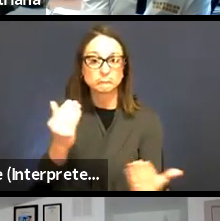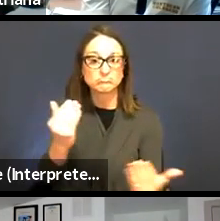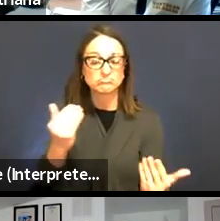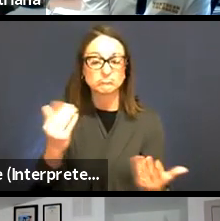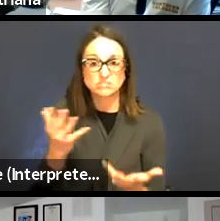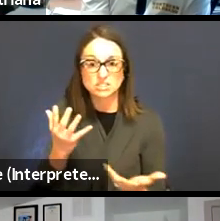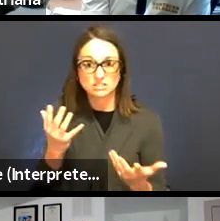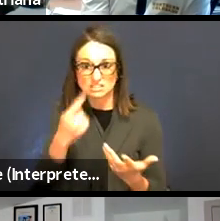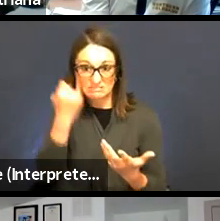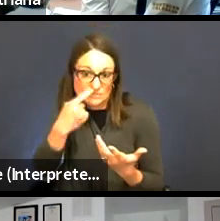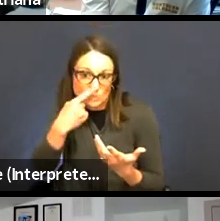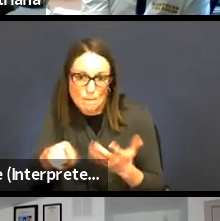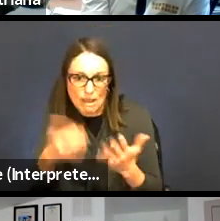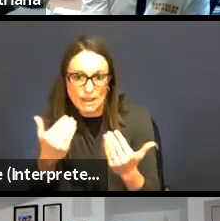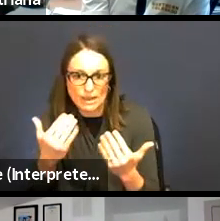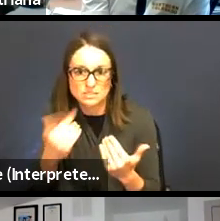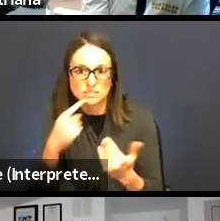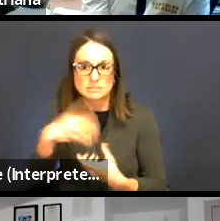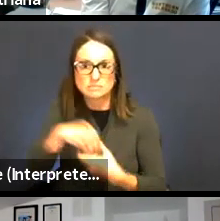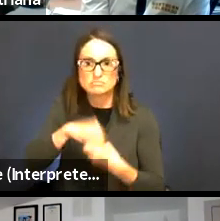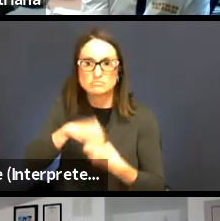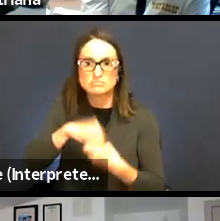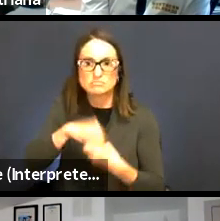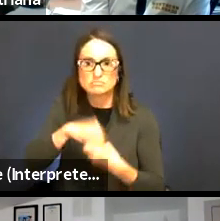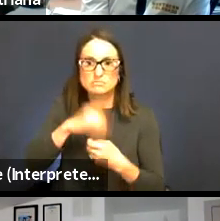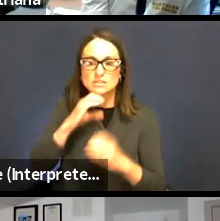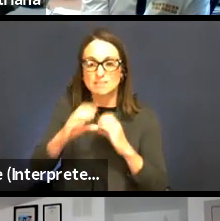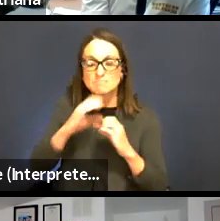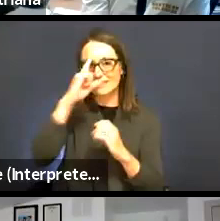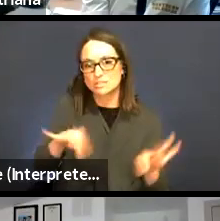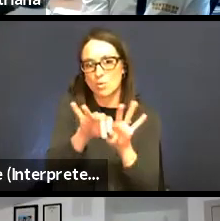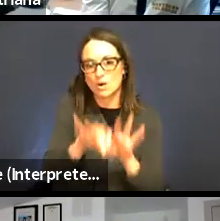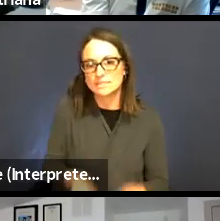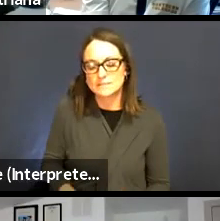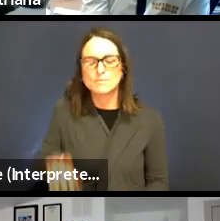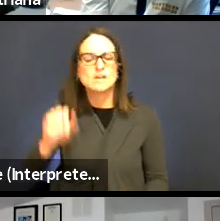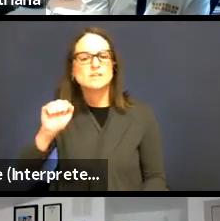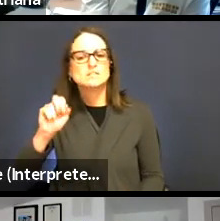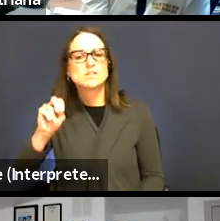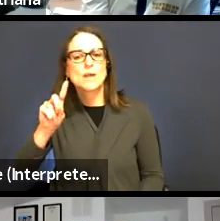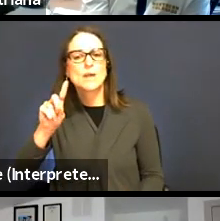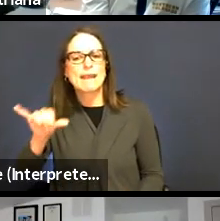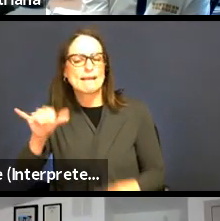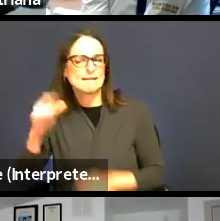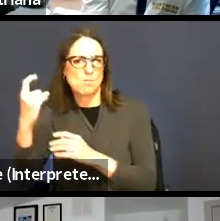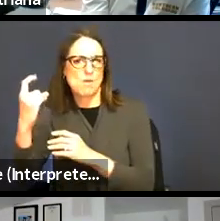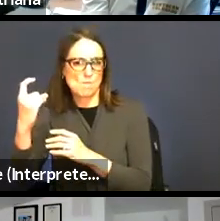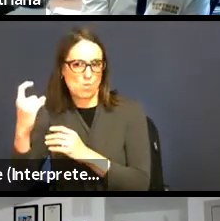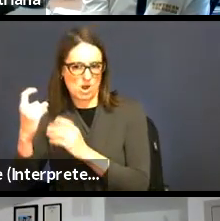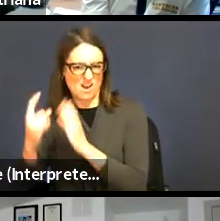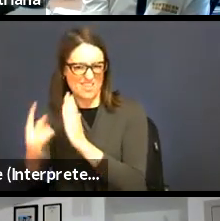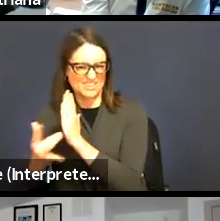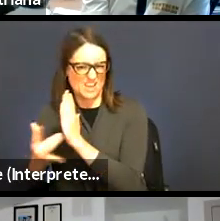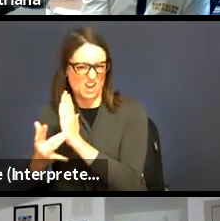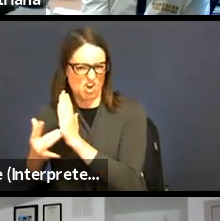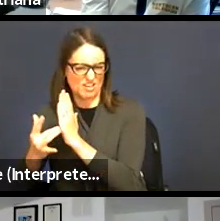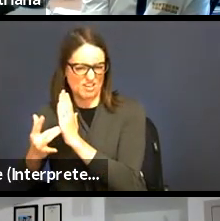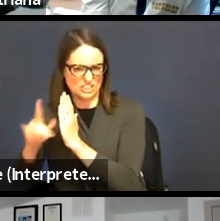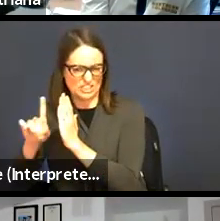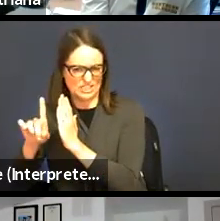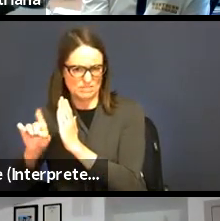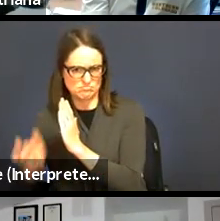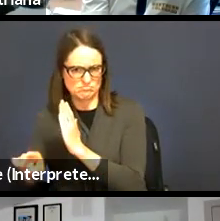the conversation. I think it's important that we have this. And just one more quick item on the technology side. So I don't know,